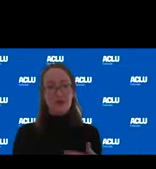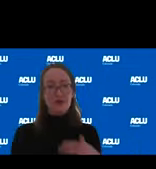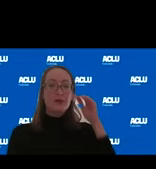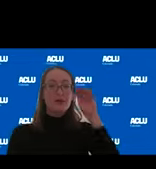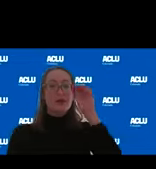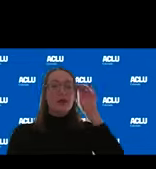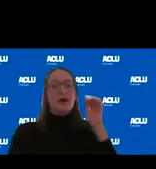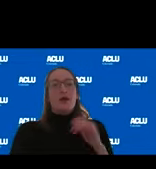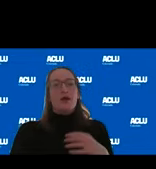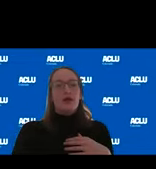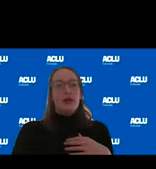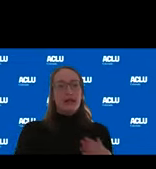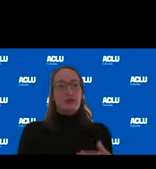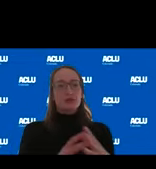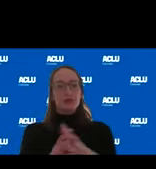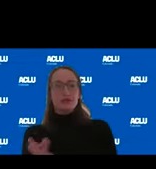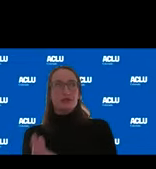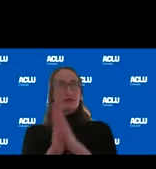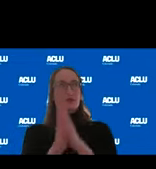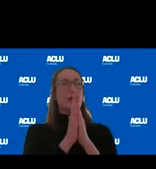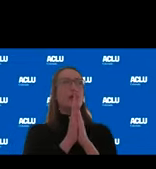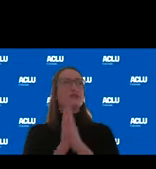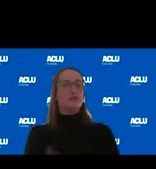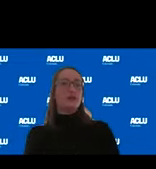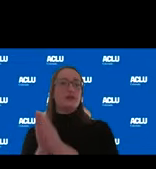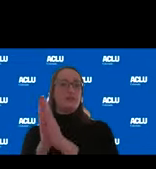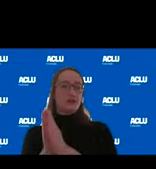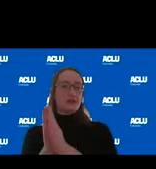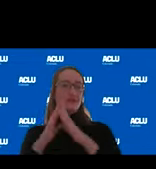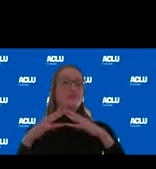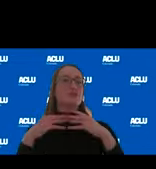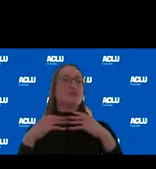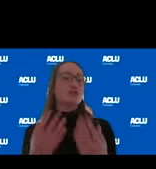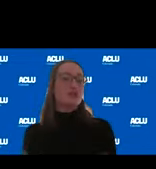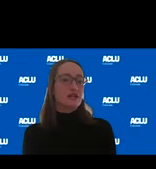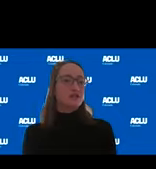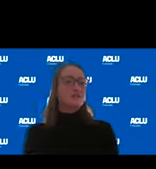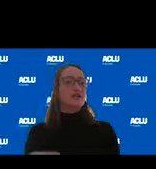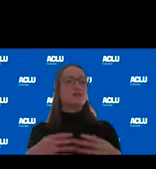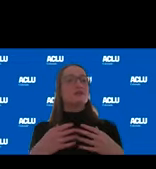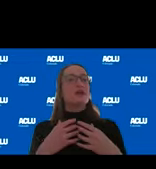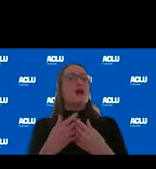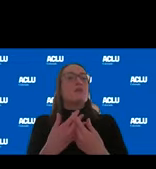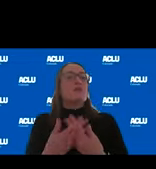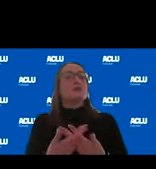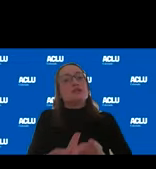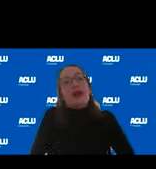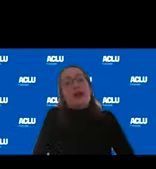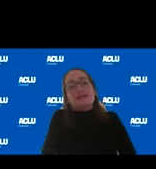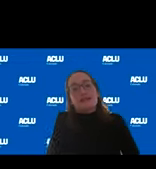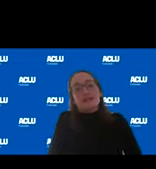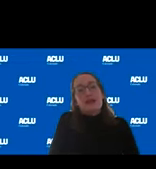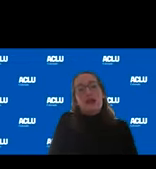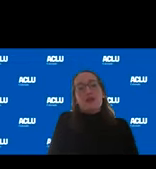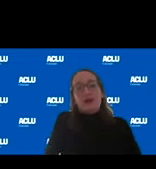out. And again, most of the concerns have to do with the administration of elections and people's ability to